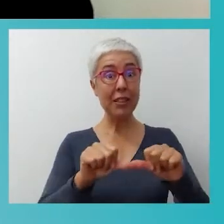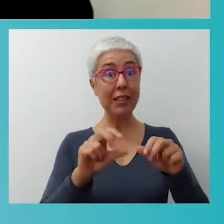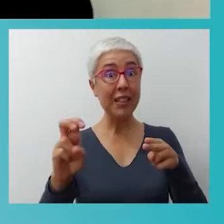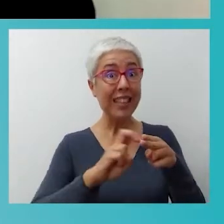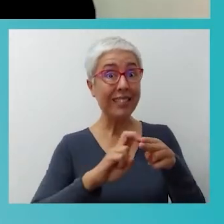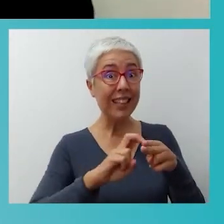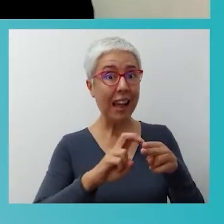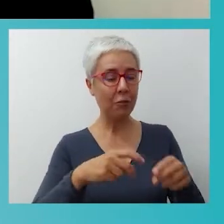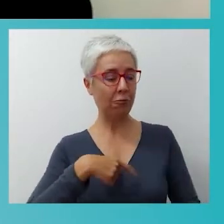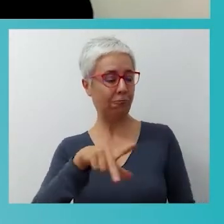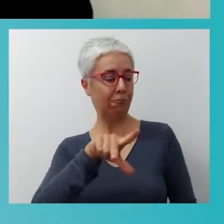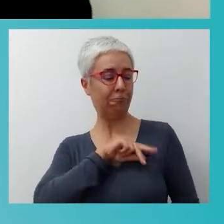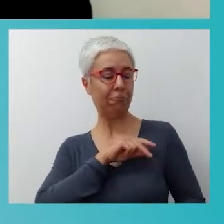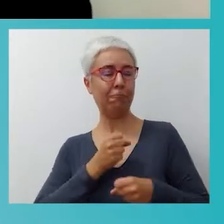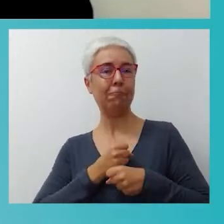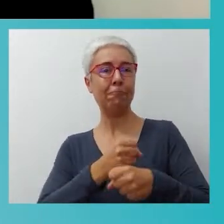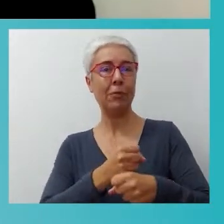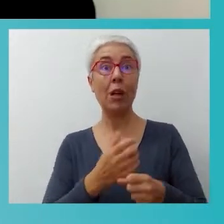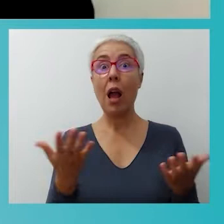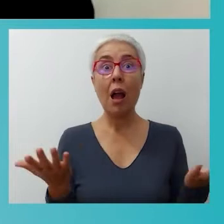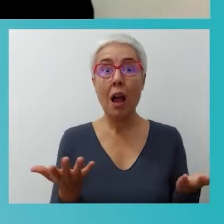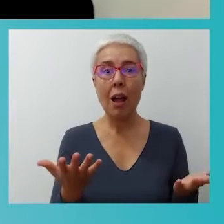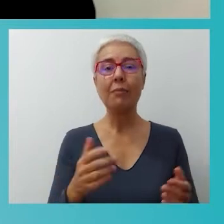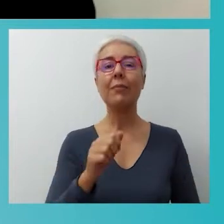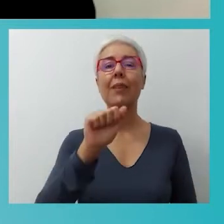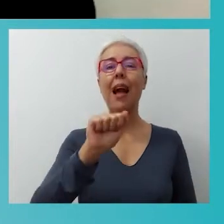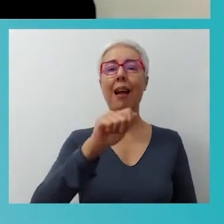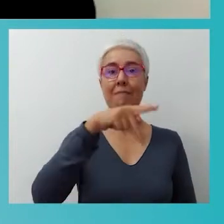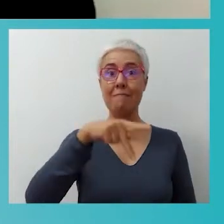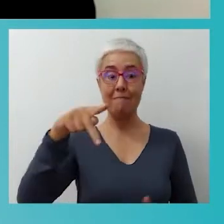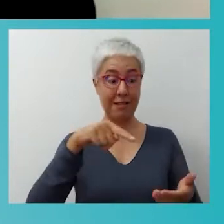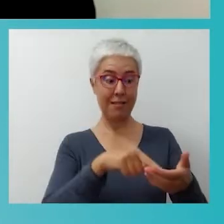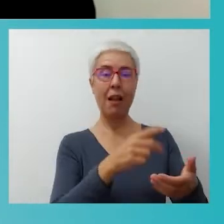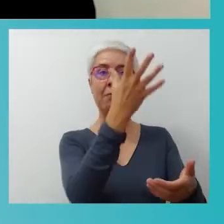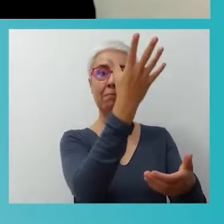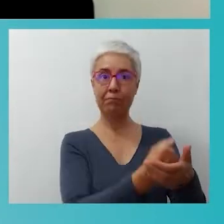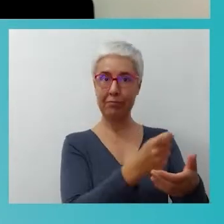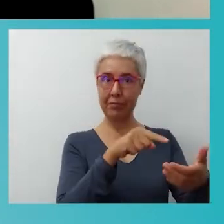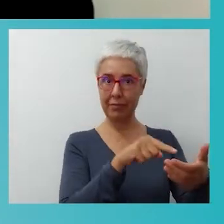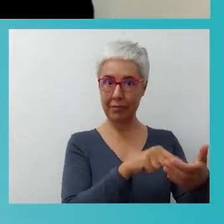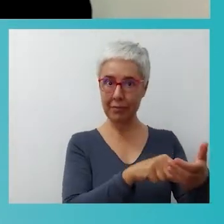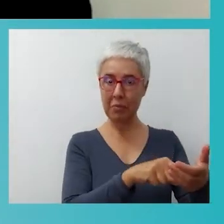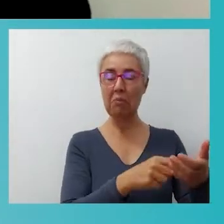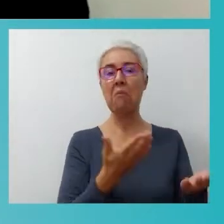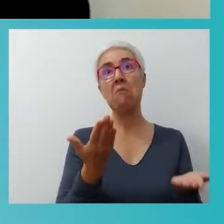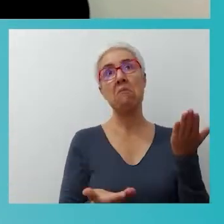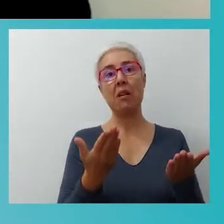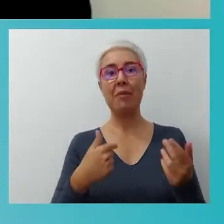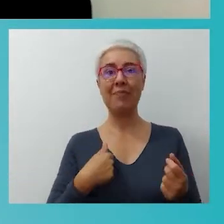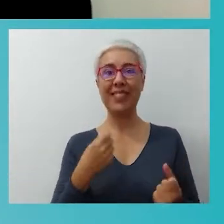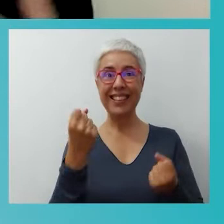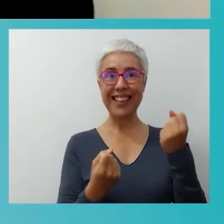transport. How does it work? It's really easy. Employees only have to download our app and use it to register their sustainable trips to